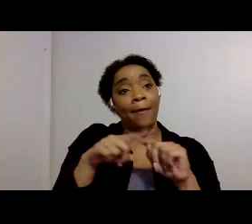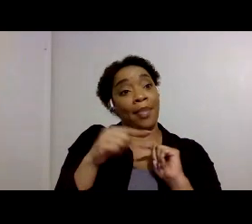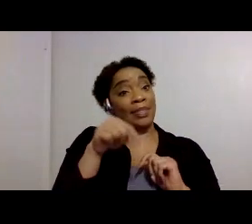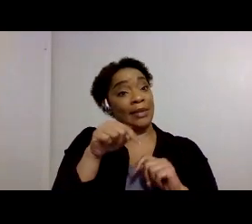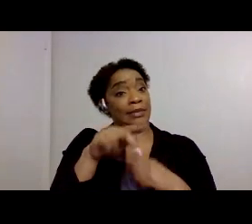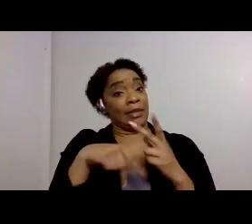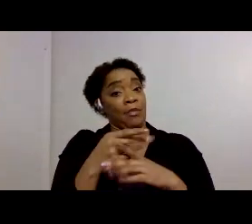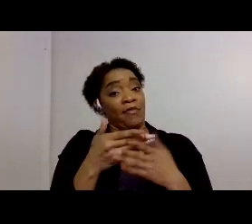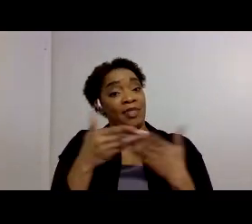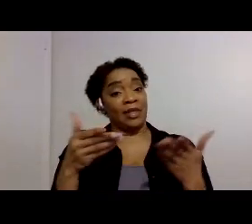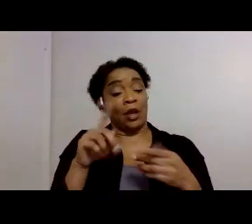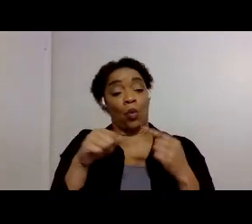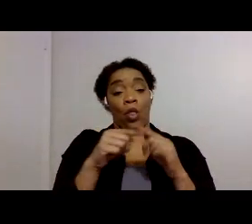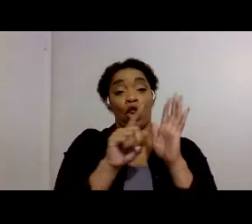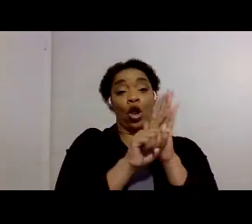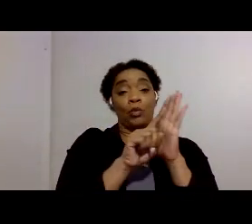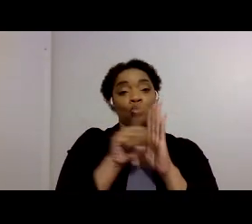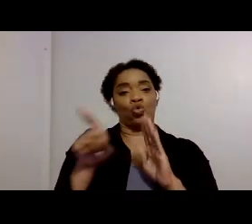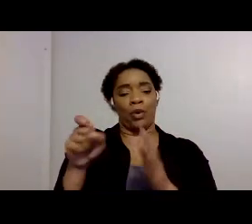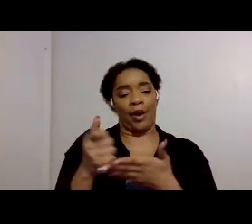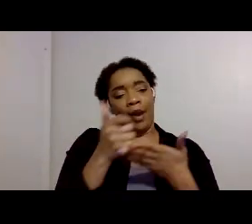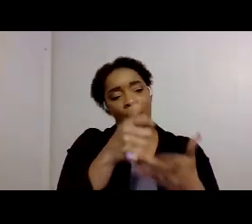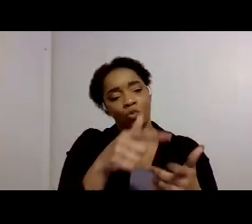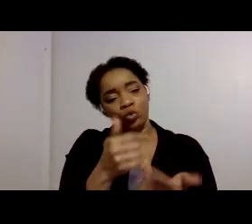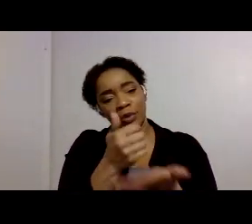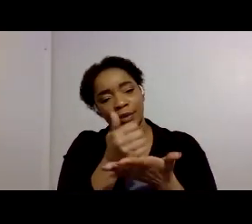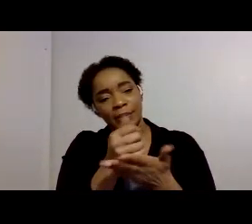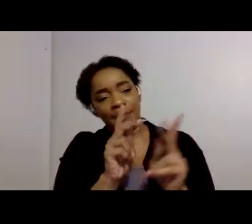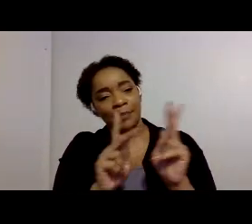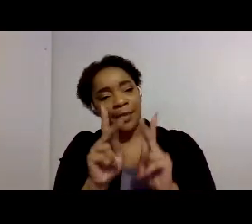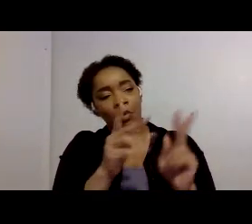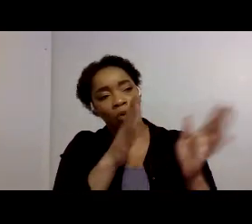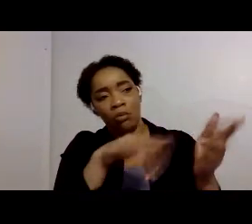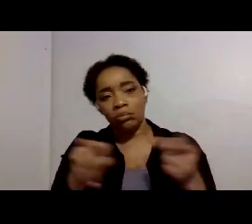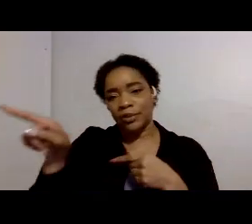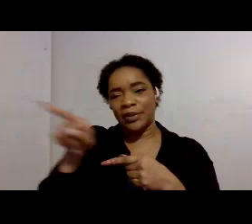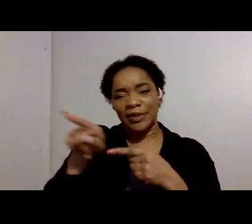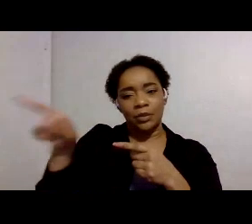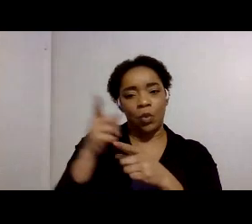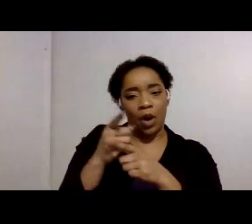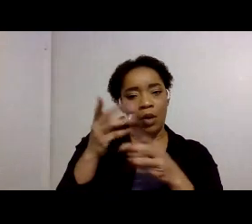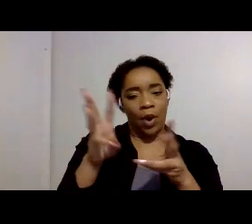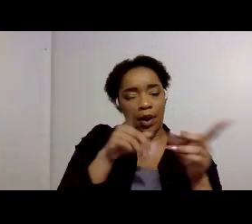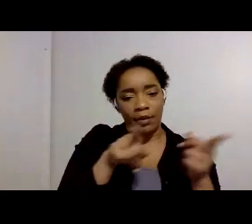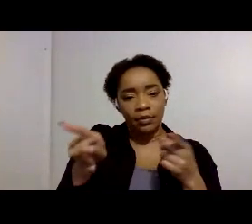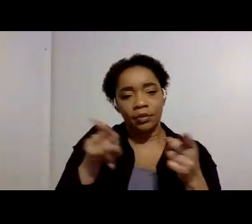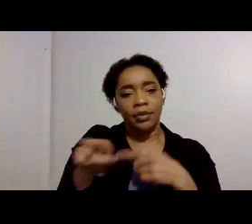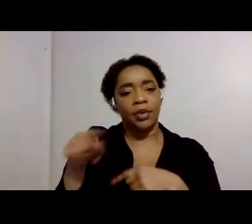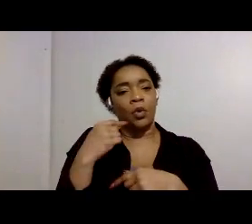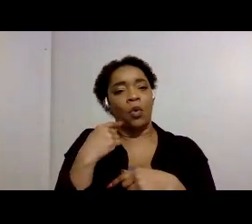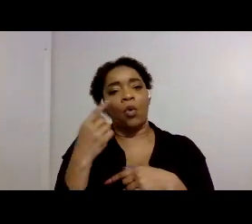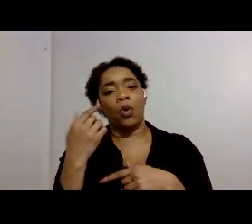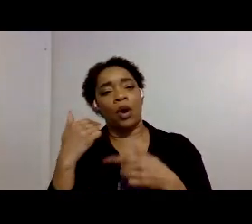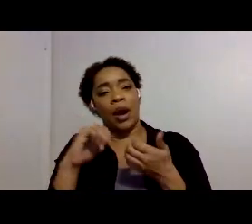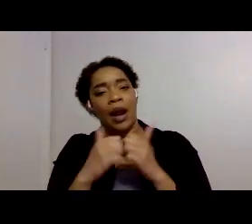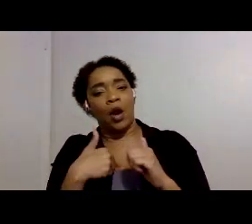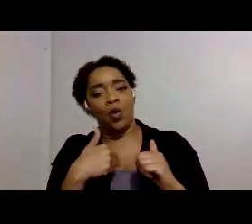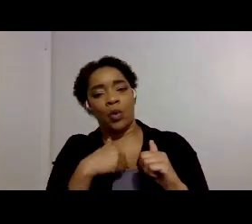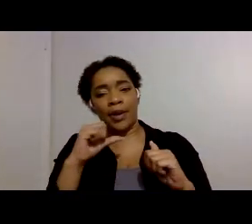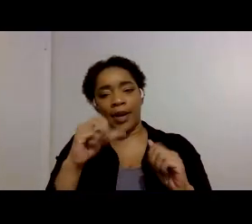Hey, this is the way we go out. This is the area we go to outside. This is how we communicate if someone's still in the building and we can't get them